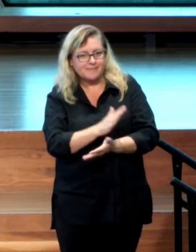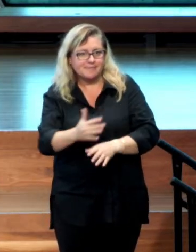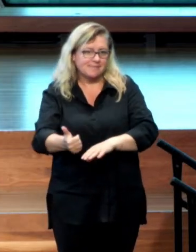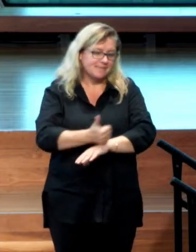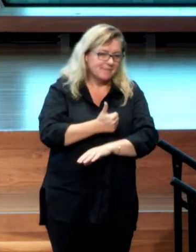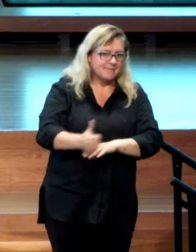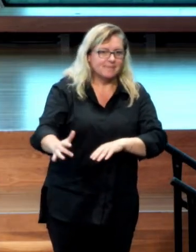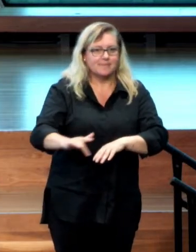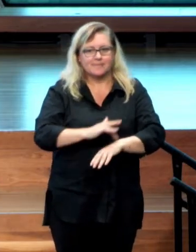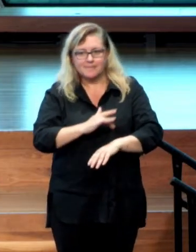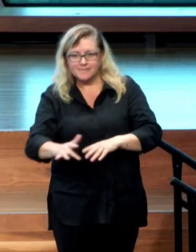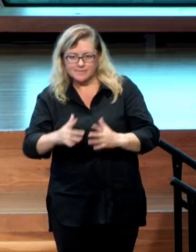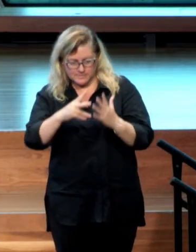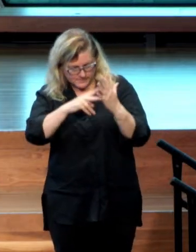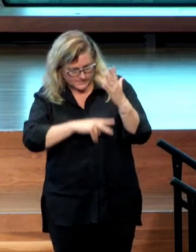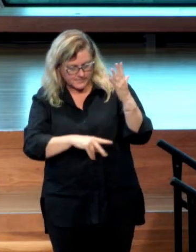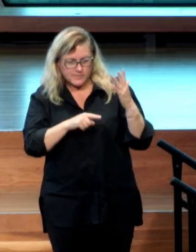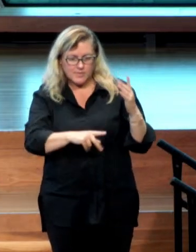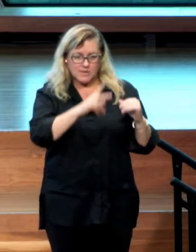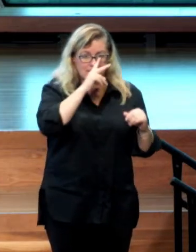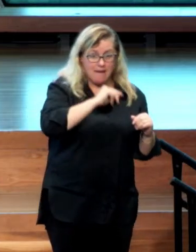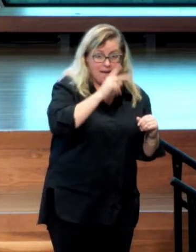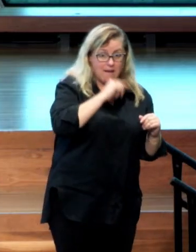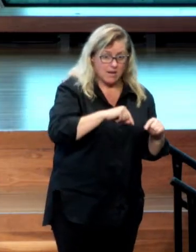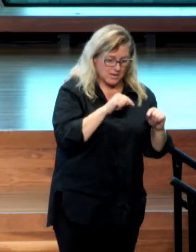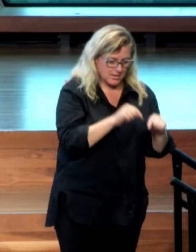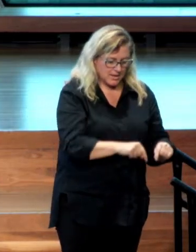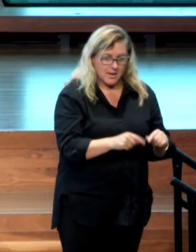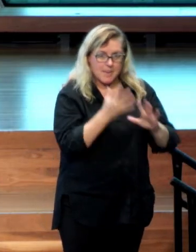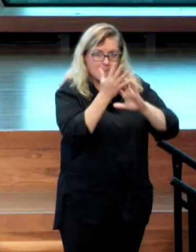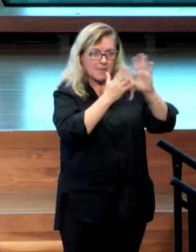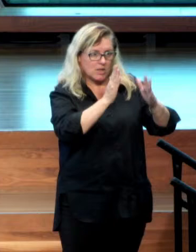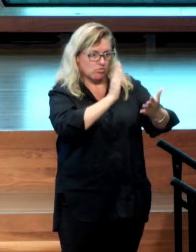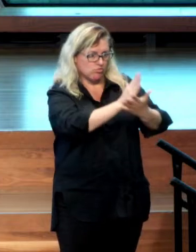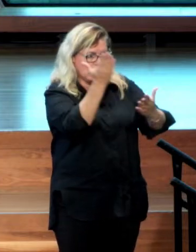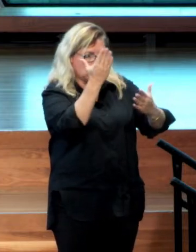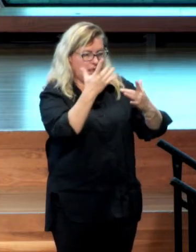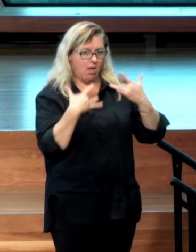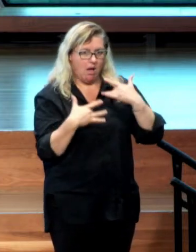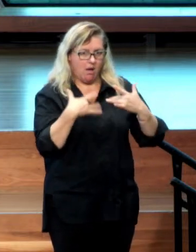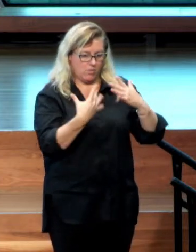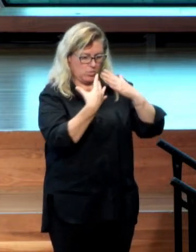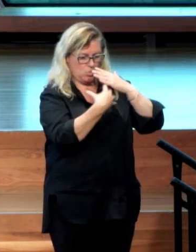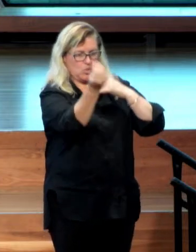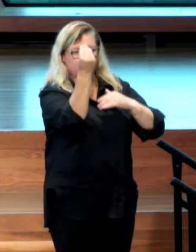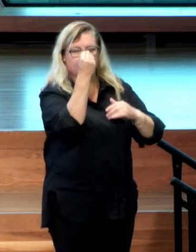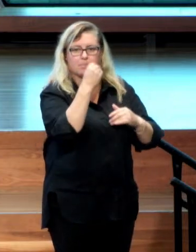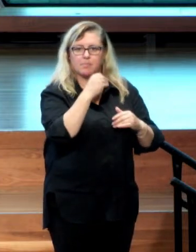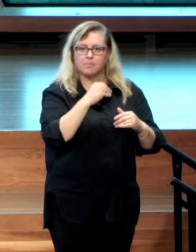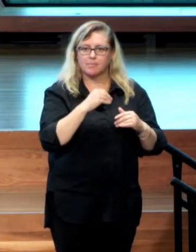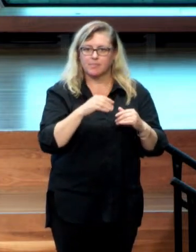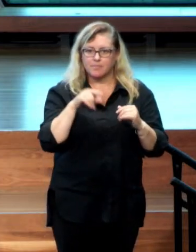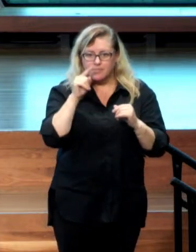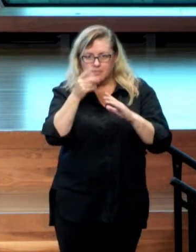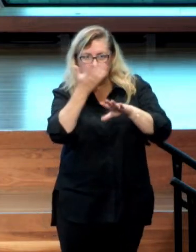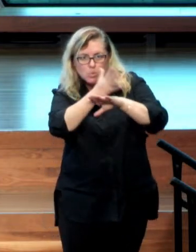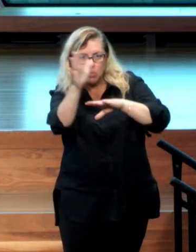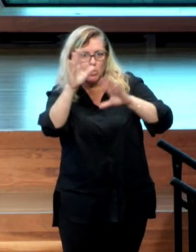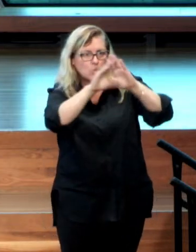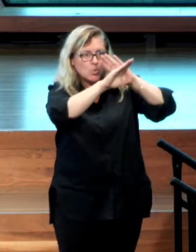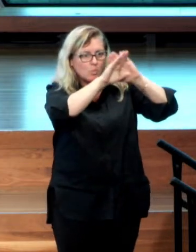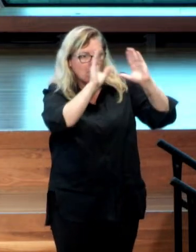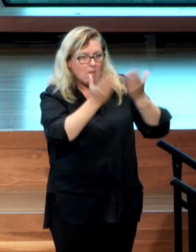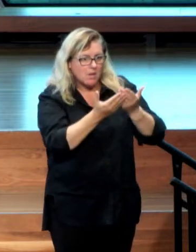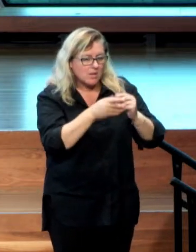Australian readers. From our youngest years, books can offer a wondrous escape from reality, taking us to new places, distant worlds or